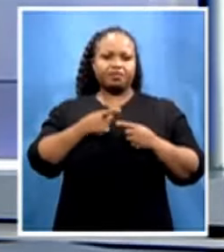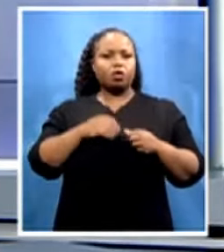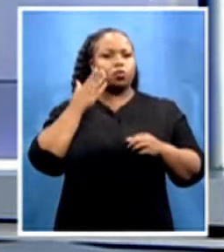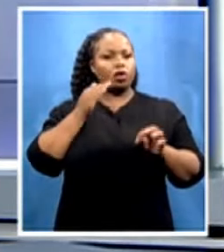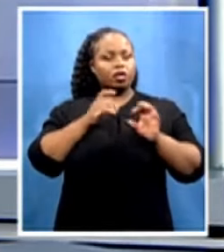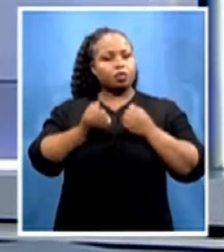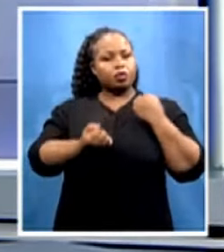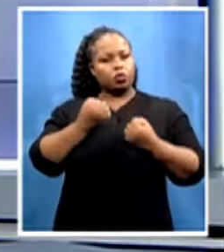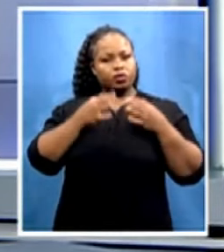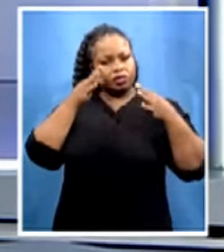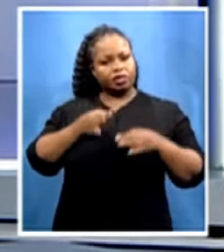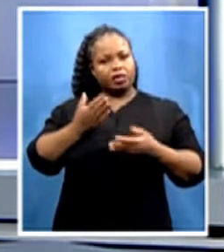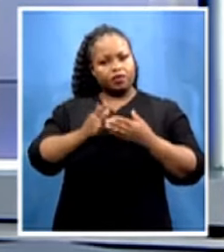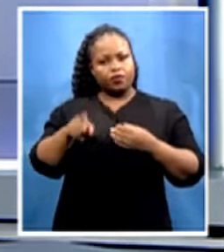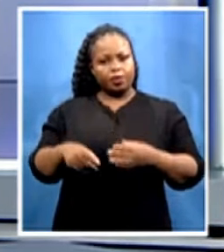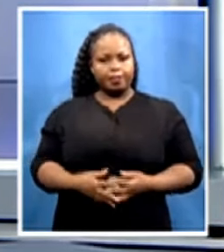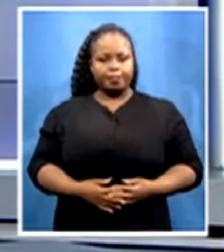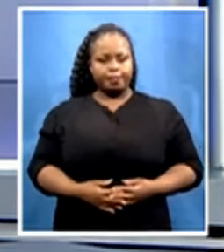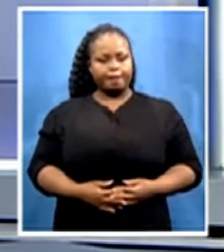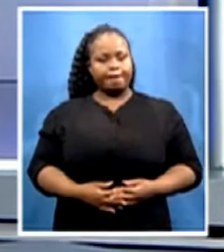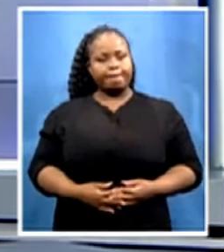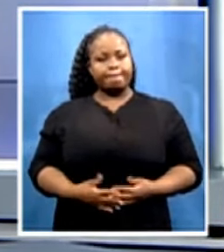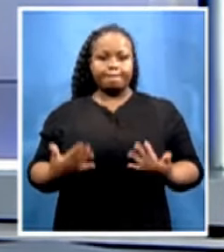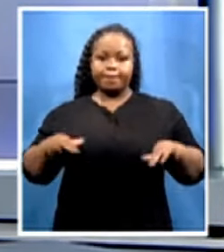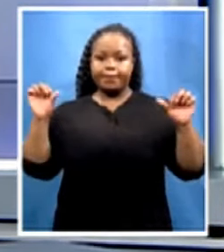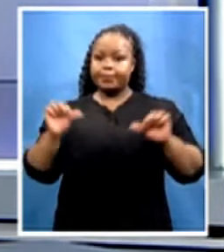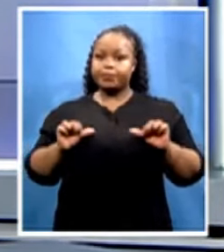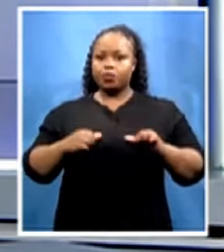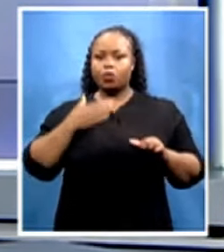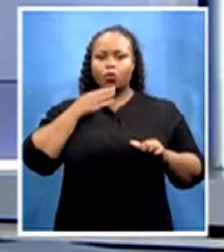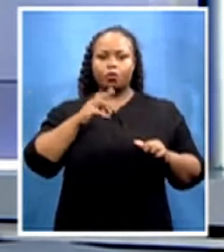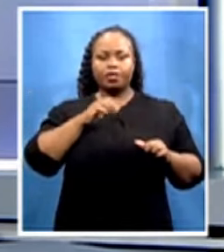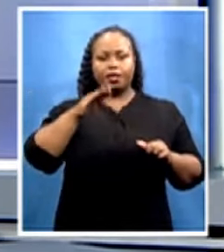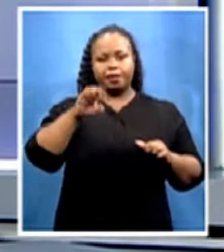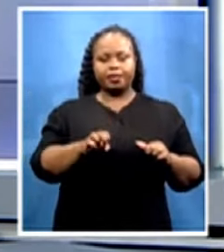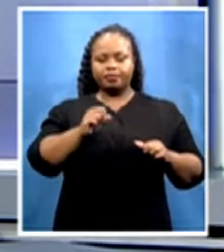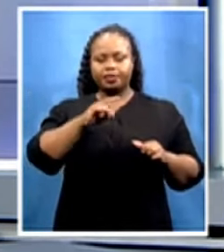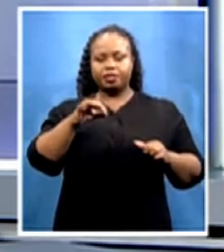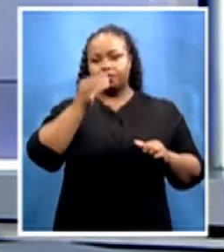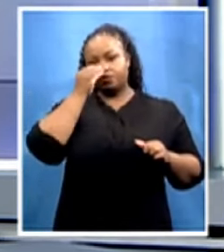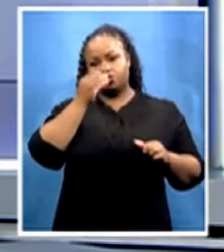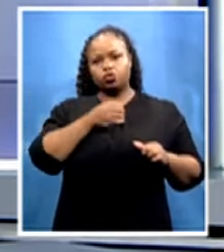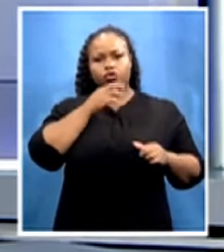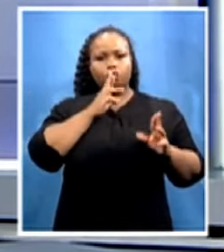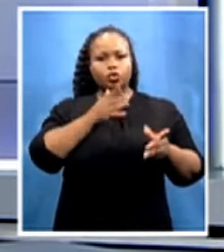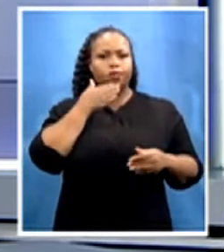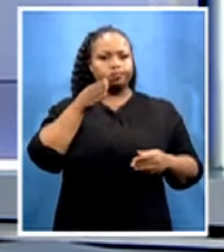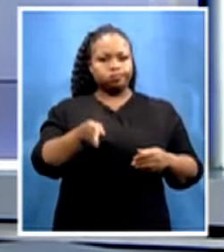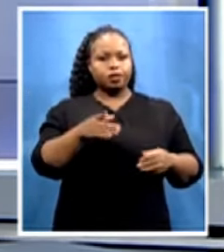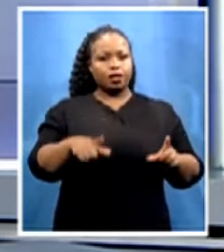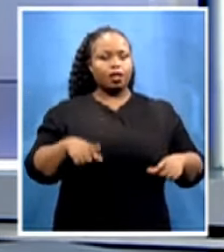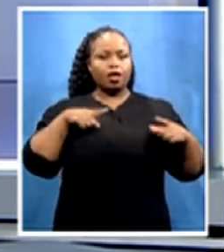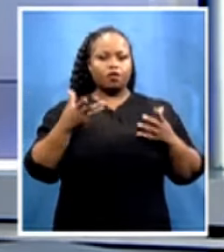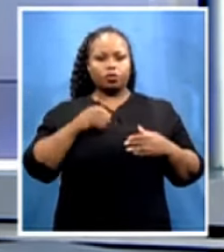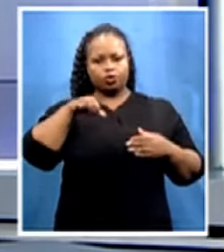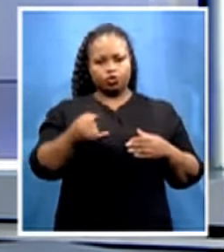I want to get back to Maageketla Mohlabe, SABC news reporter who's live for us in Johannesburg. Maageketla is tracking